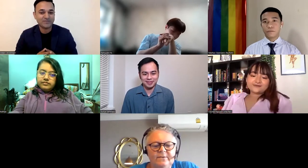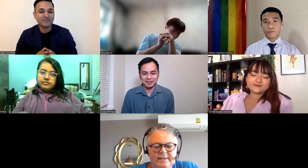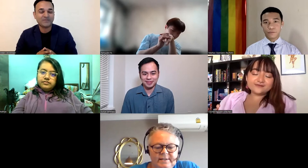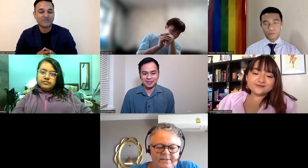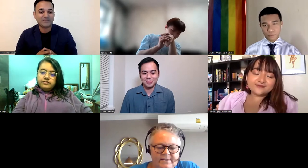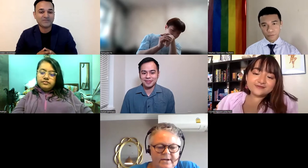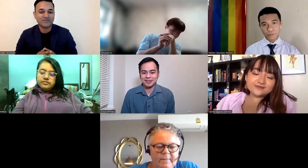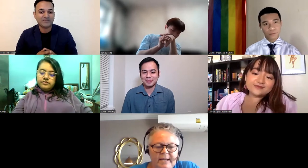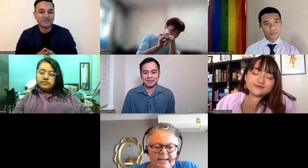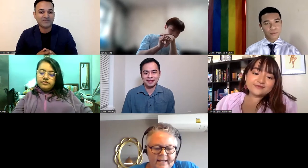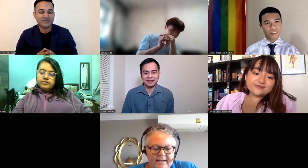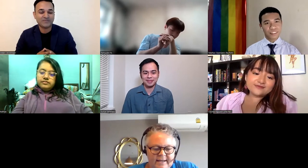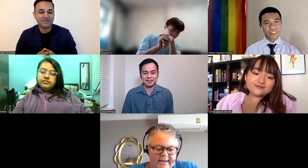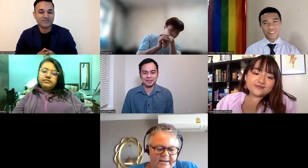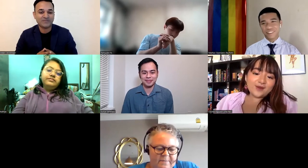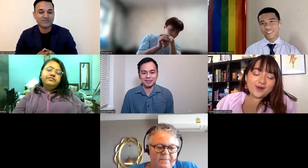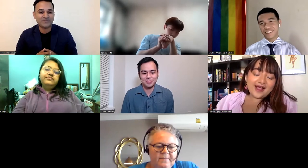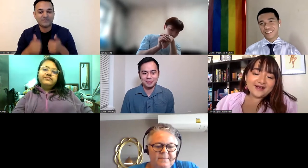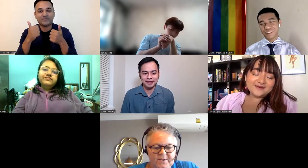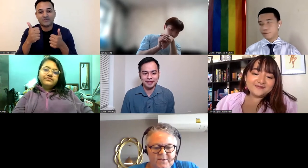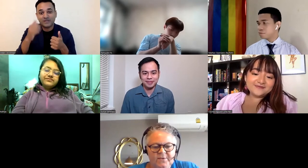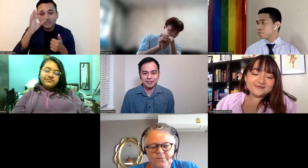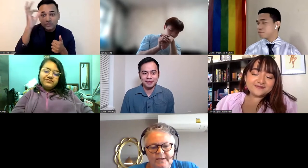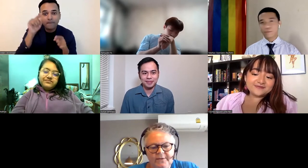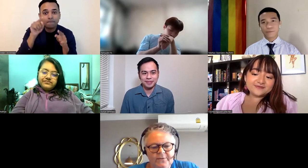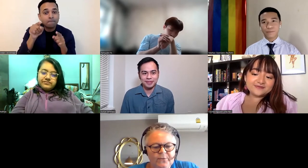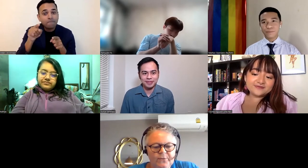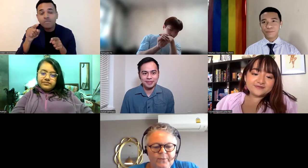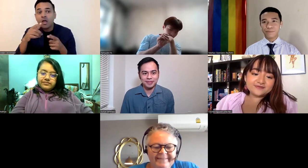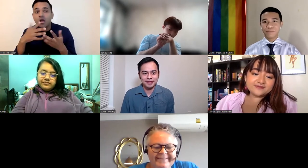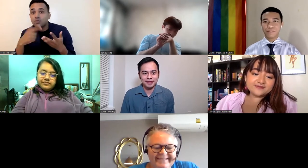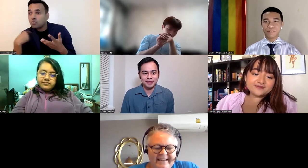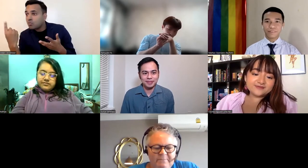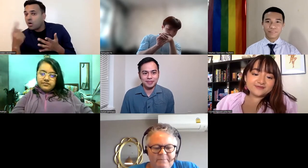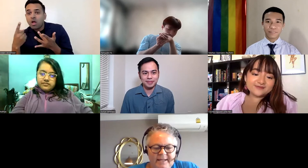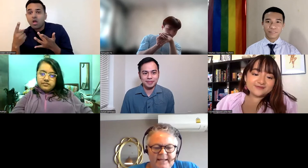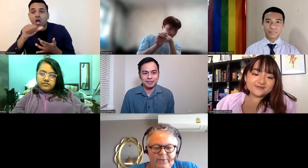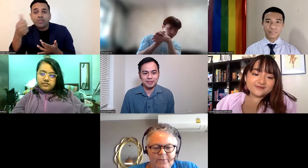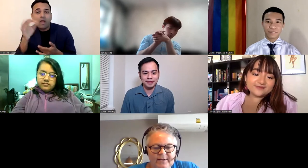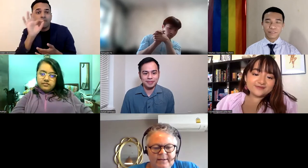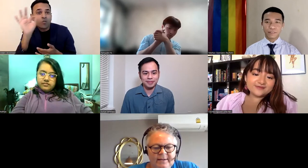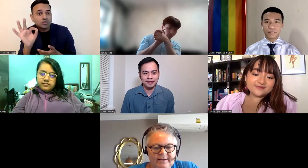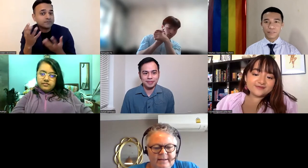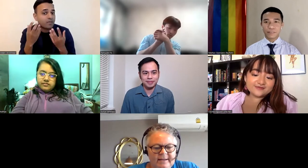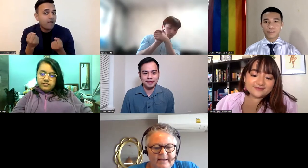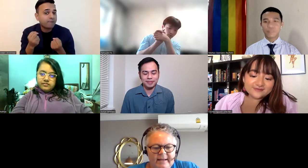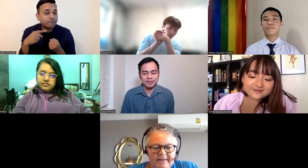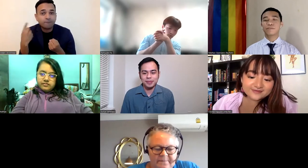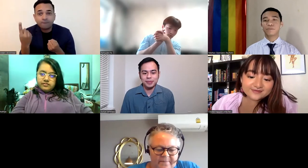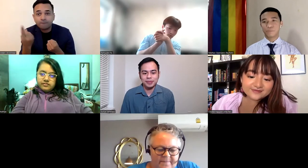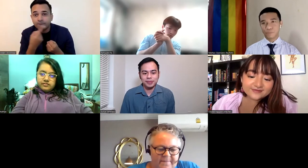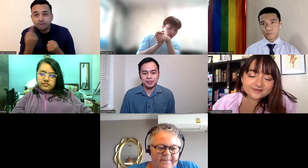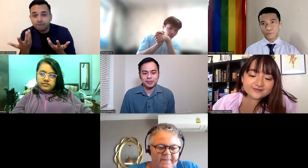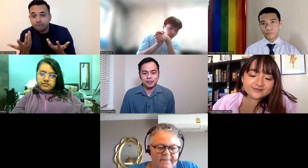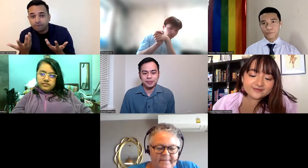Yes, the questions are coming in. Just scrolling through and picking a good one.